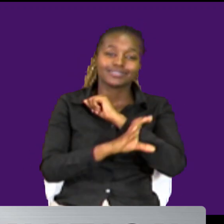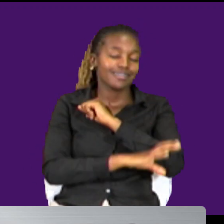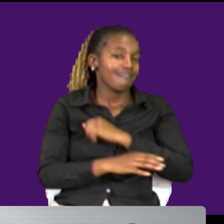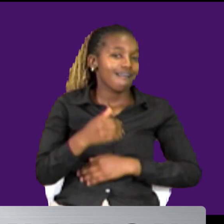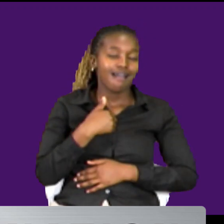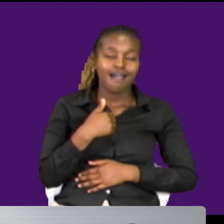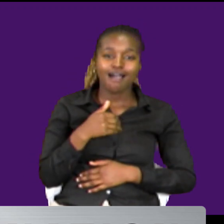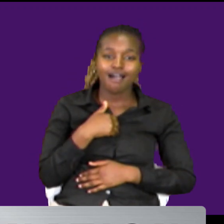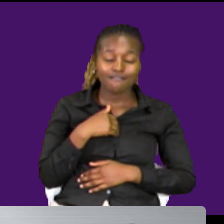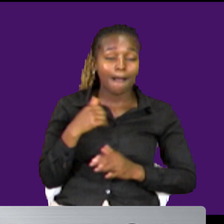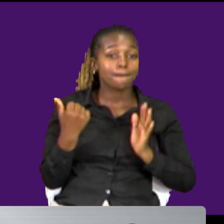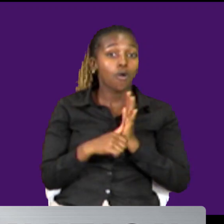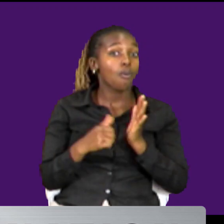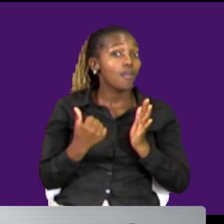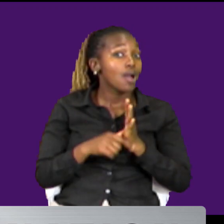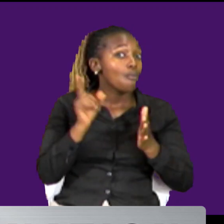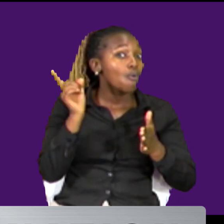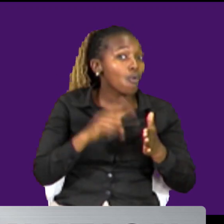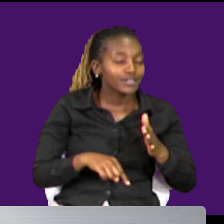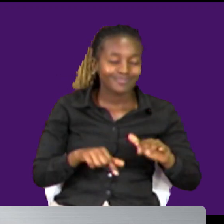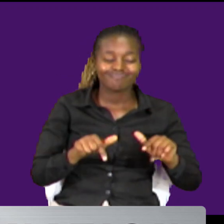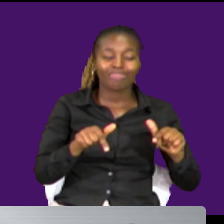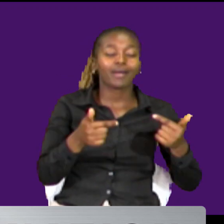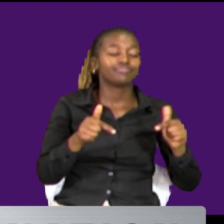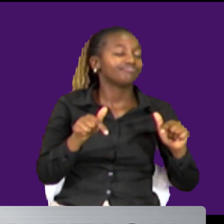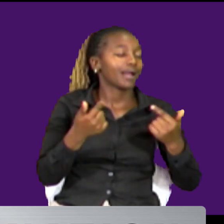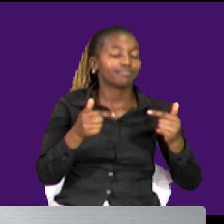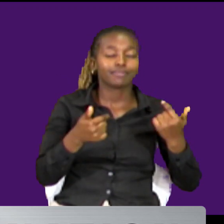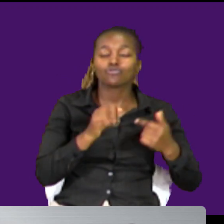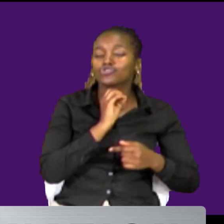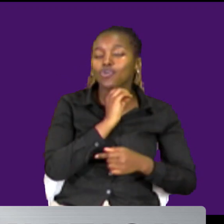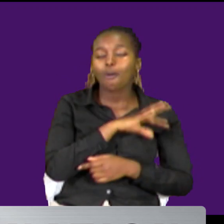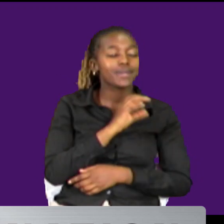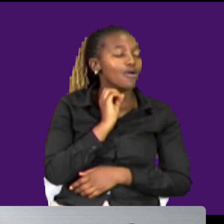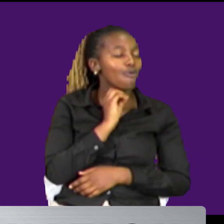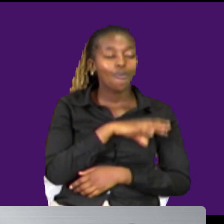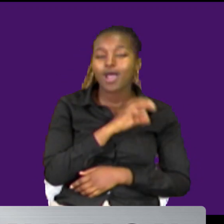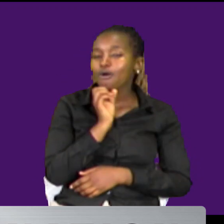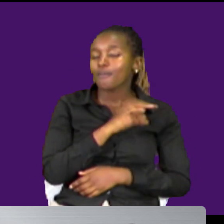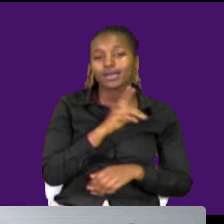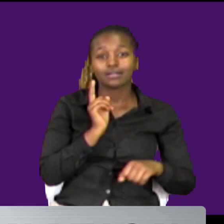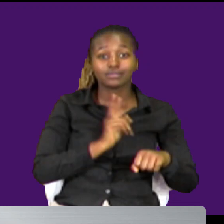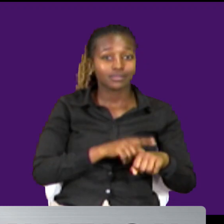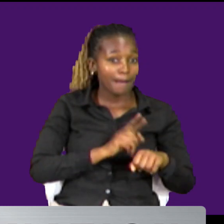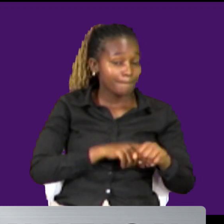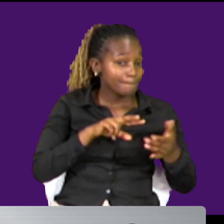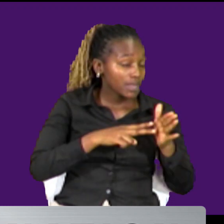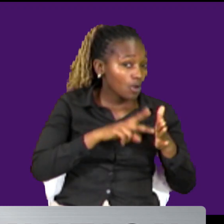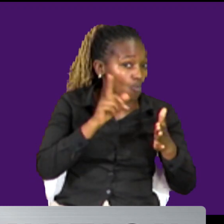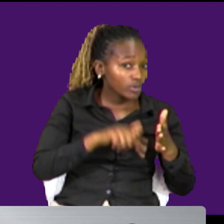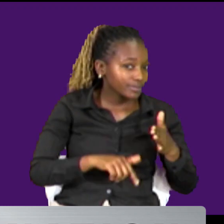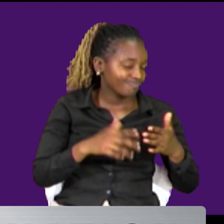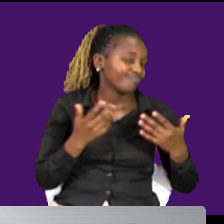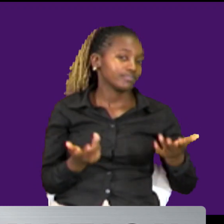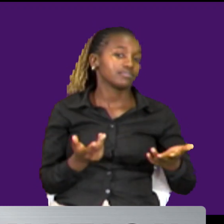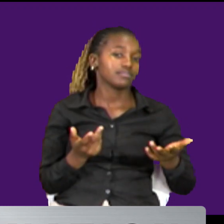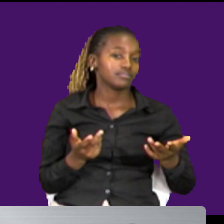call lamentation area. Lamentation times. Right. Lamentation because